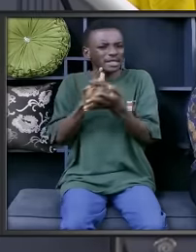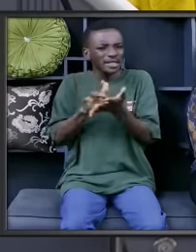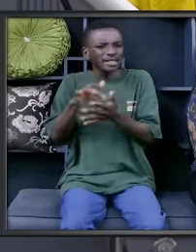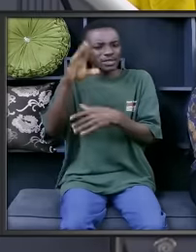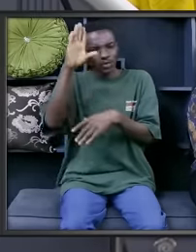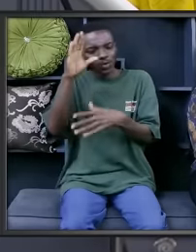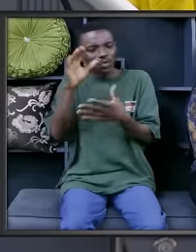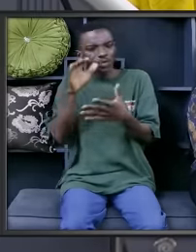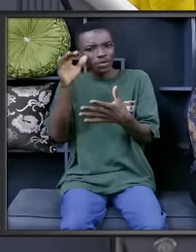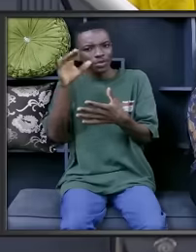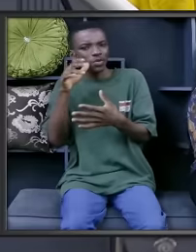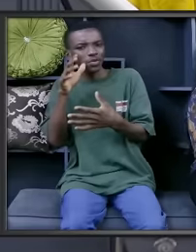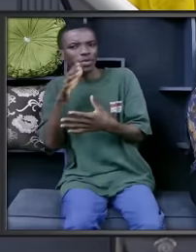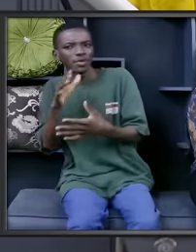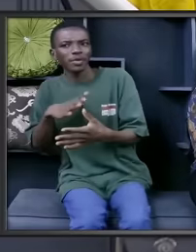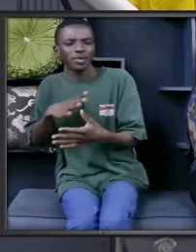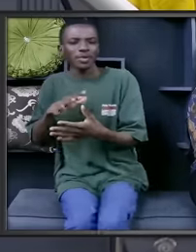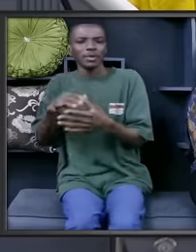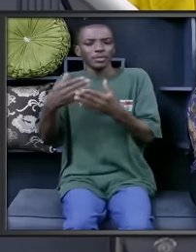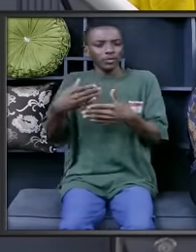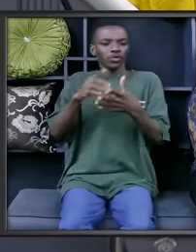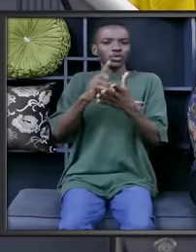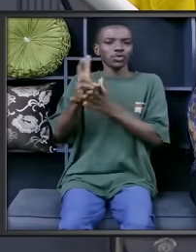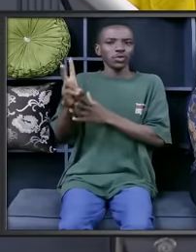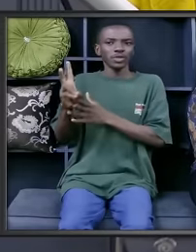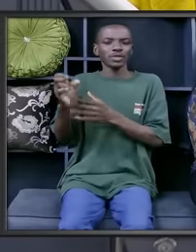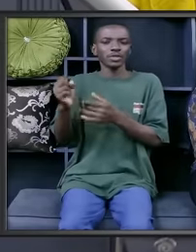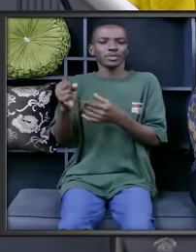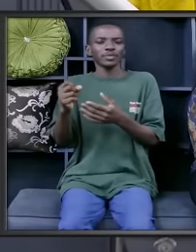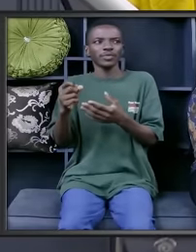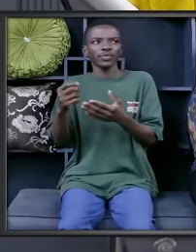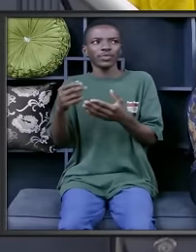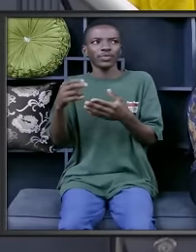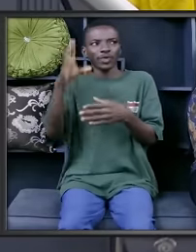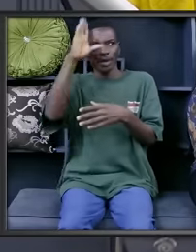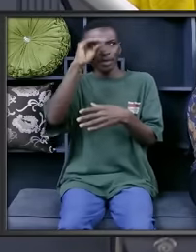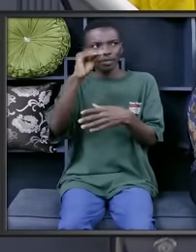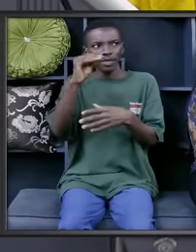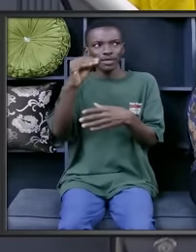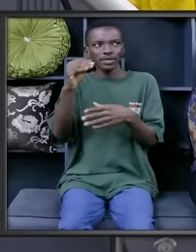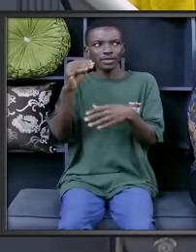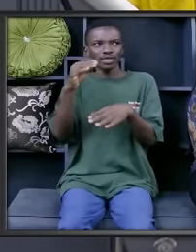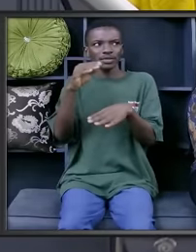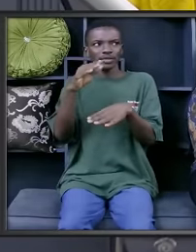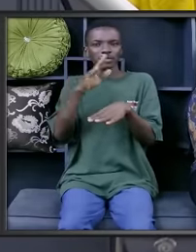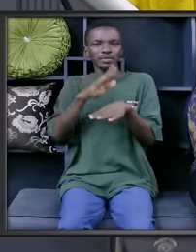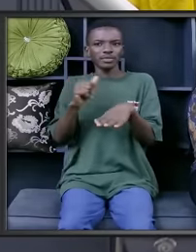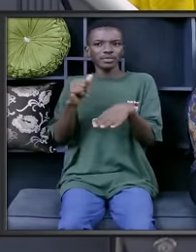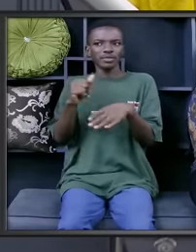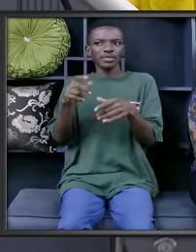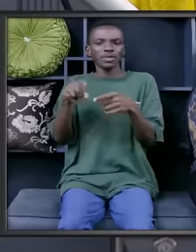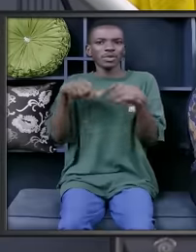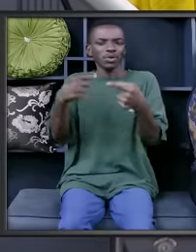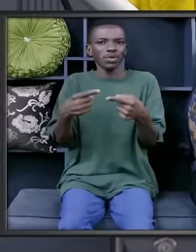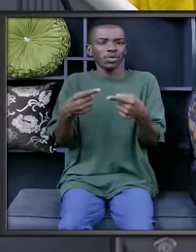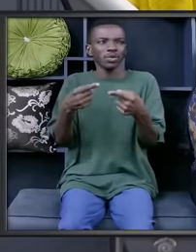this? Sir, before 2 weeks, where the man they back like this, the man no they pick my colleague. He don't go collect money anywhere where I